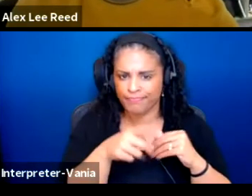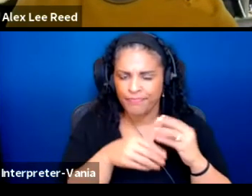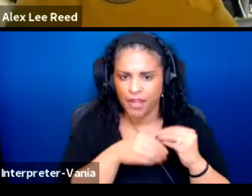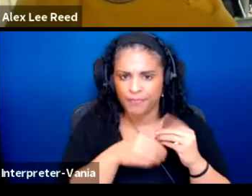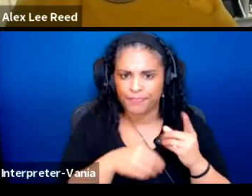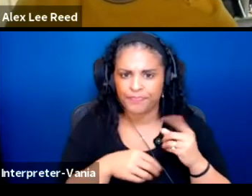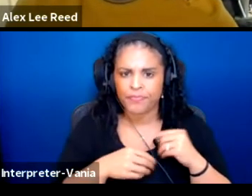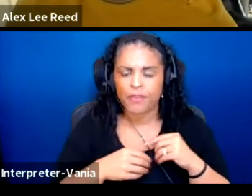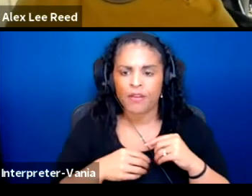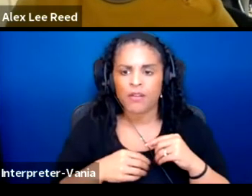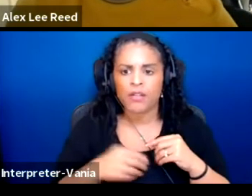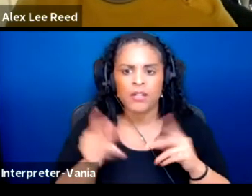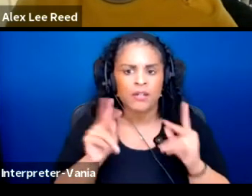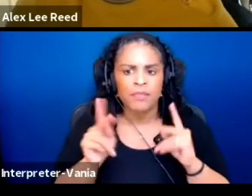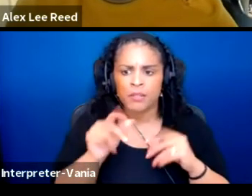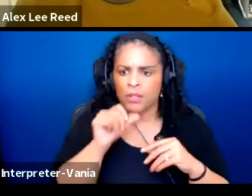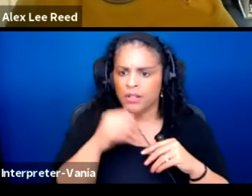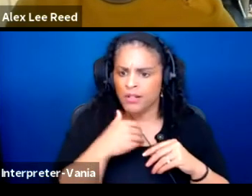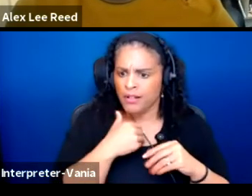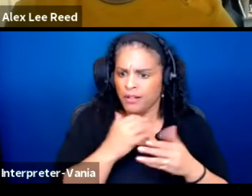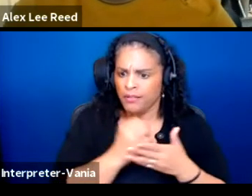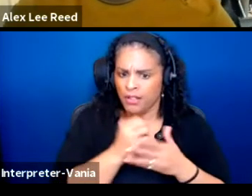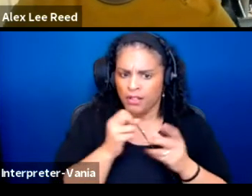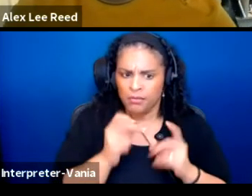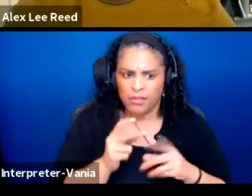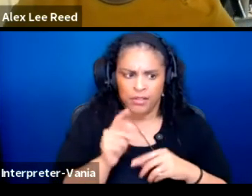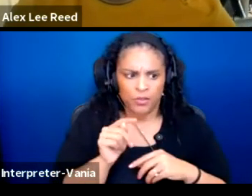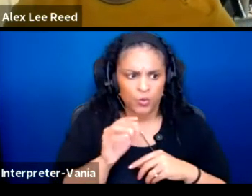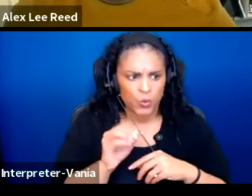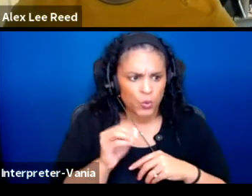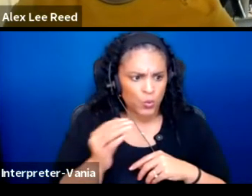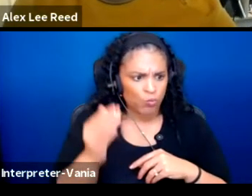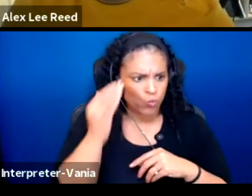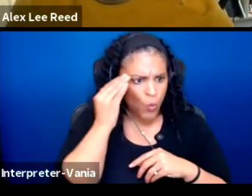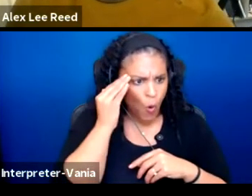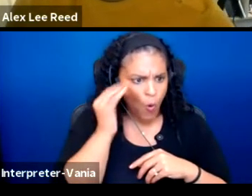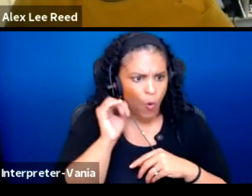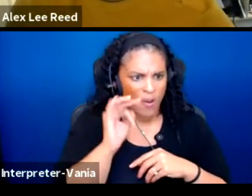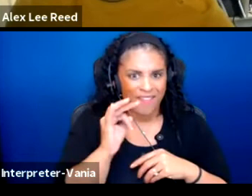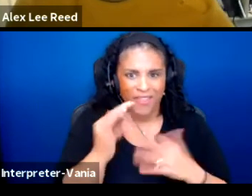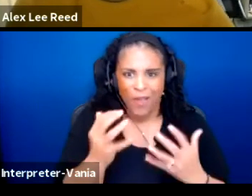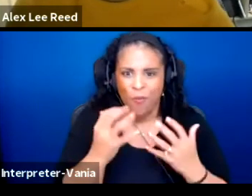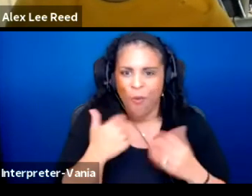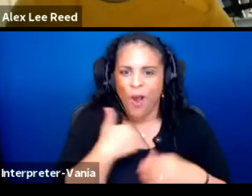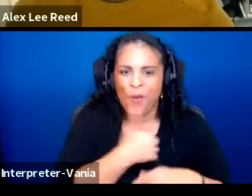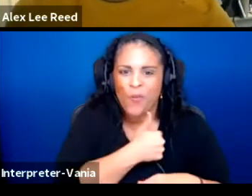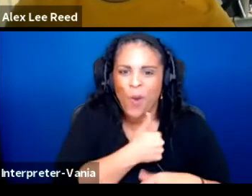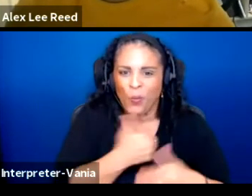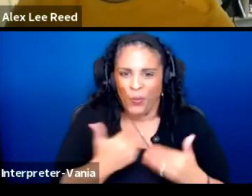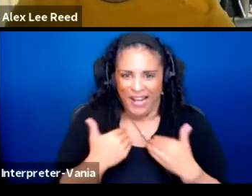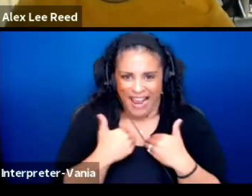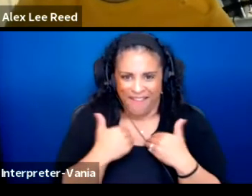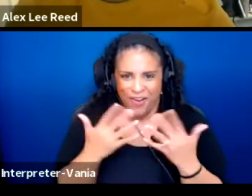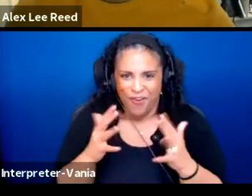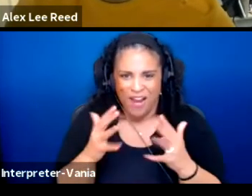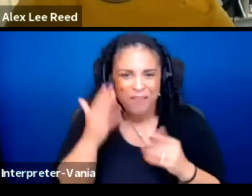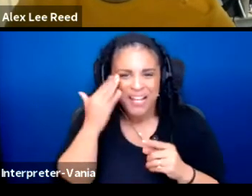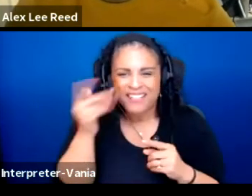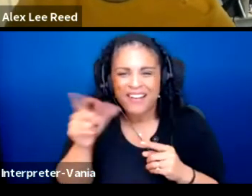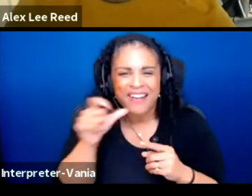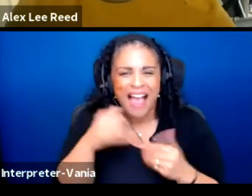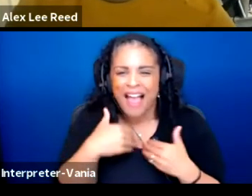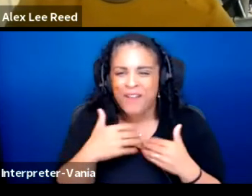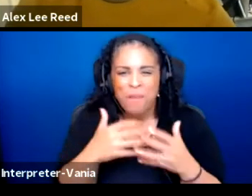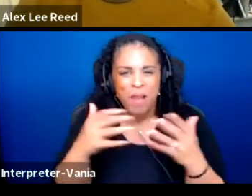people haven't had the opportunity to know if they want what we have because they haven't had much of